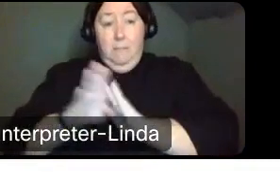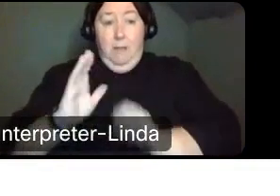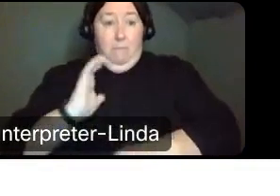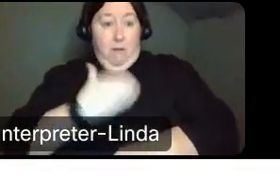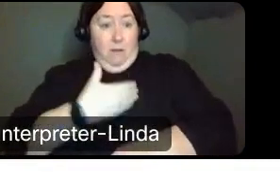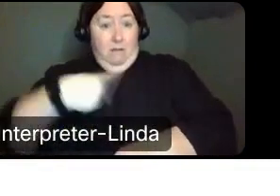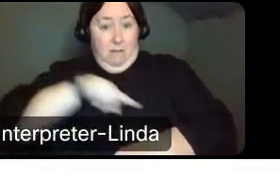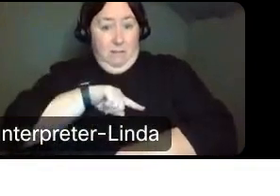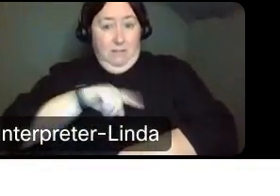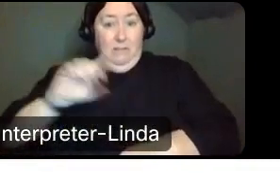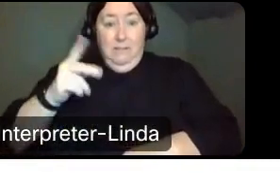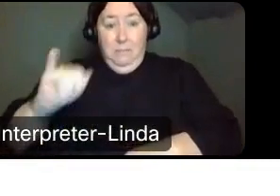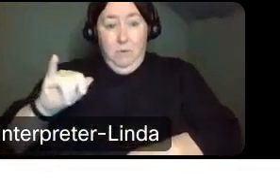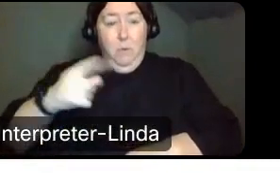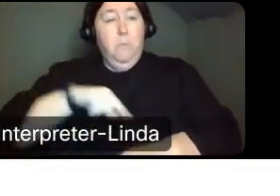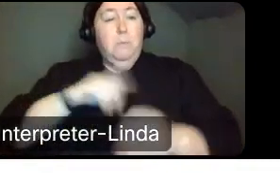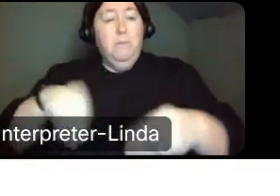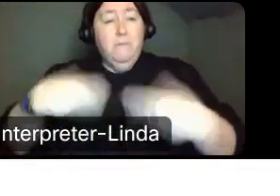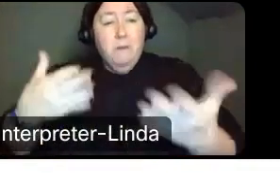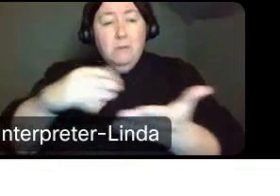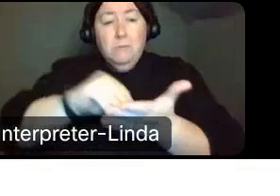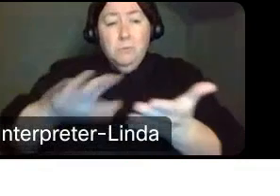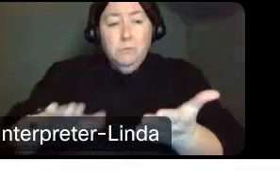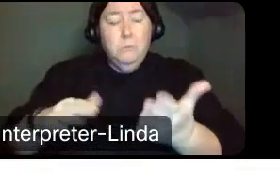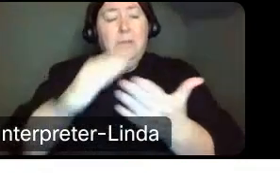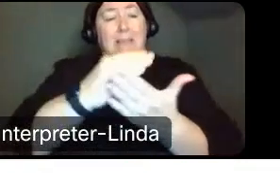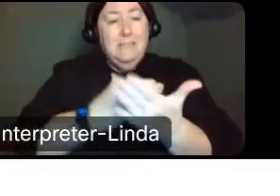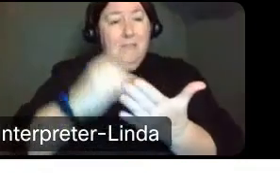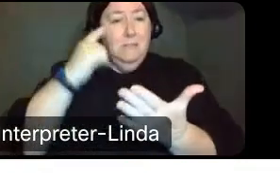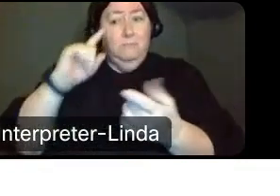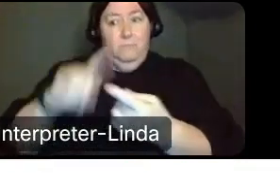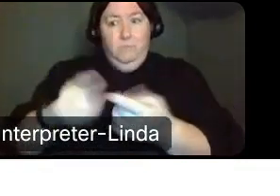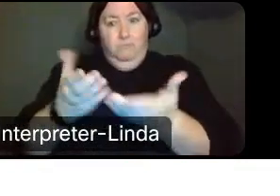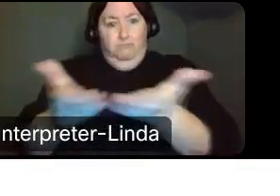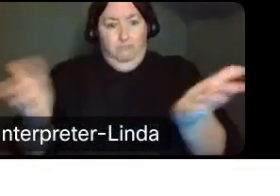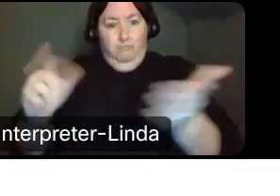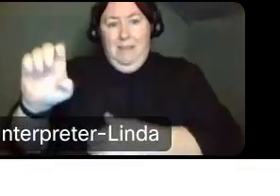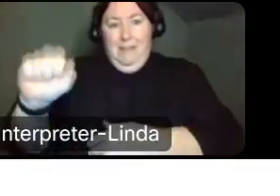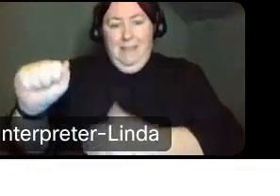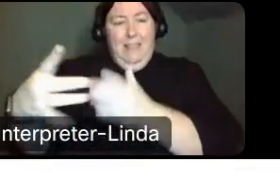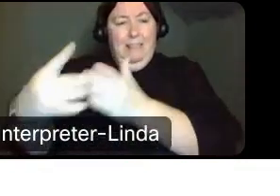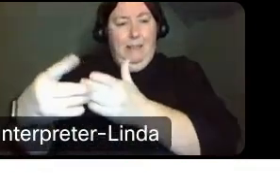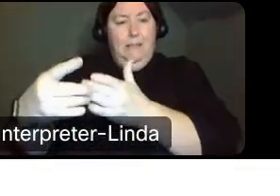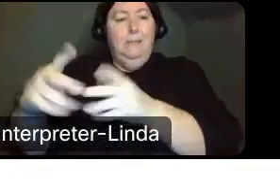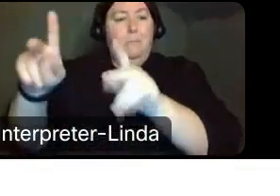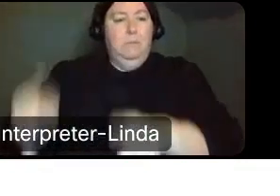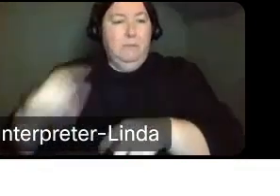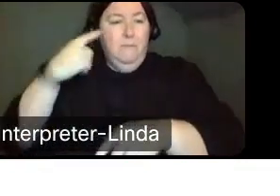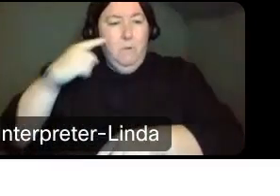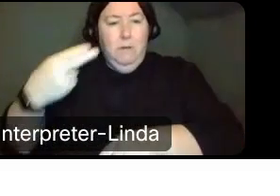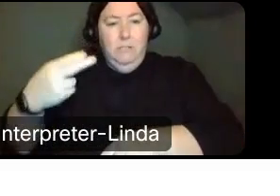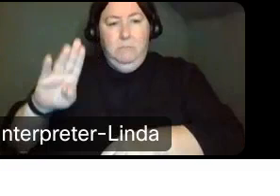we provide that student list to LEAs, to an LEA lead, a lead designated for HB